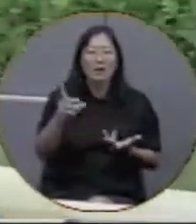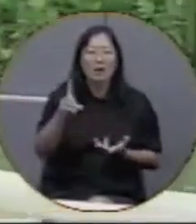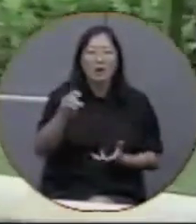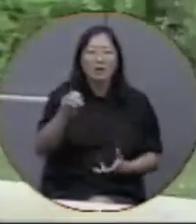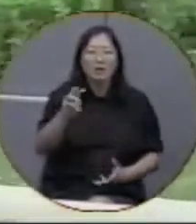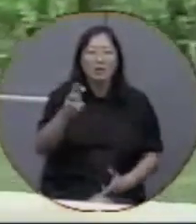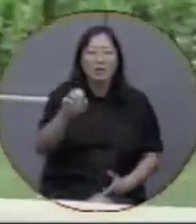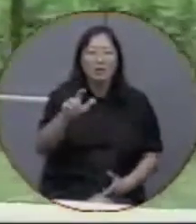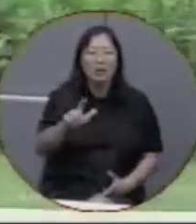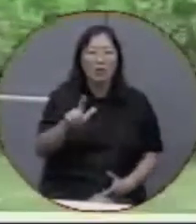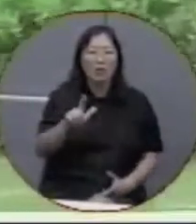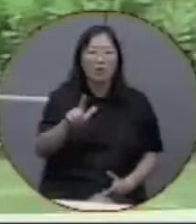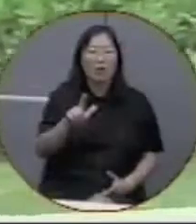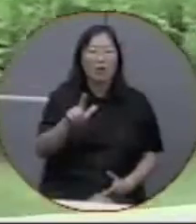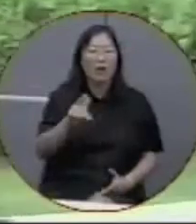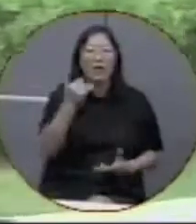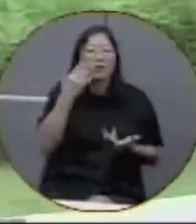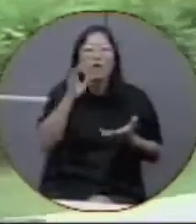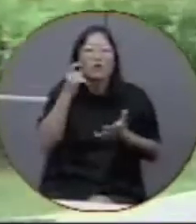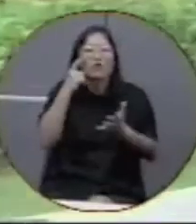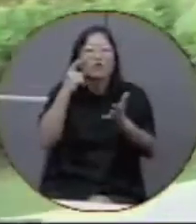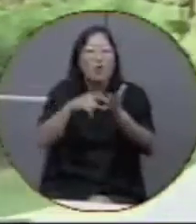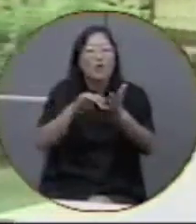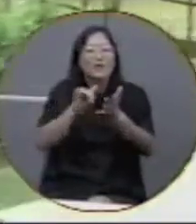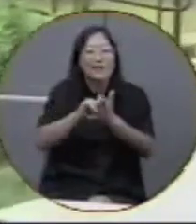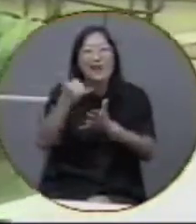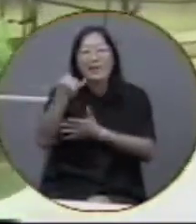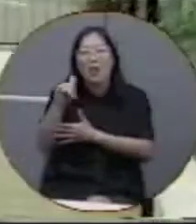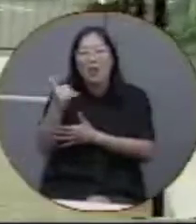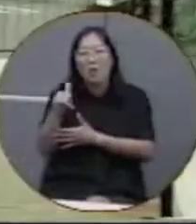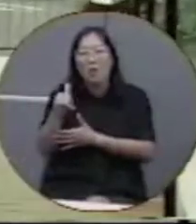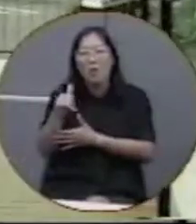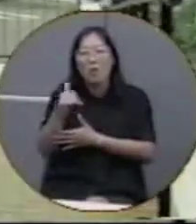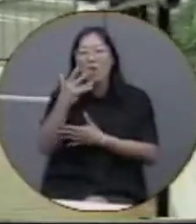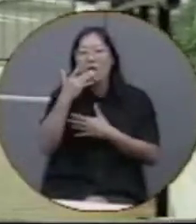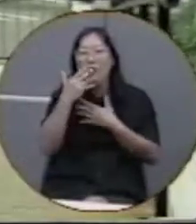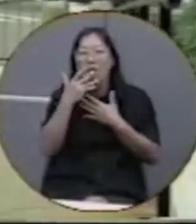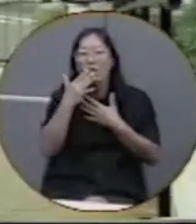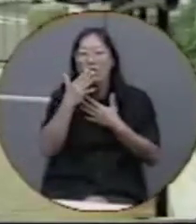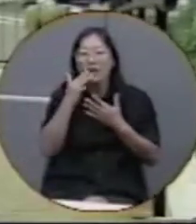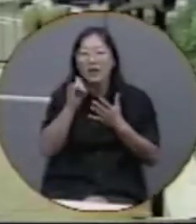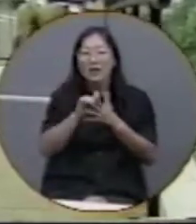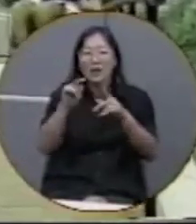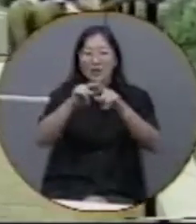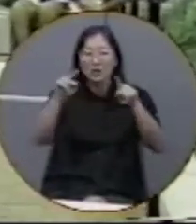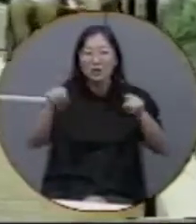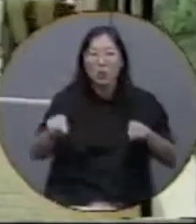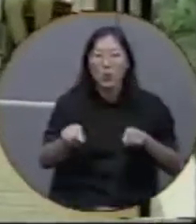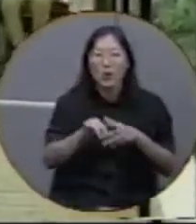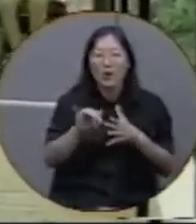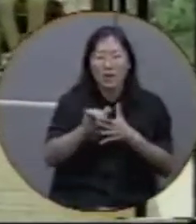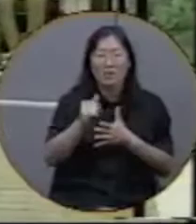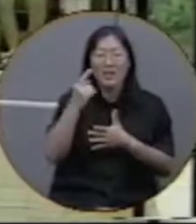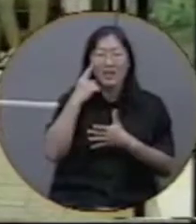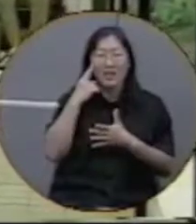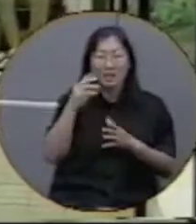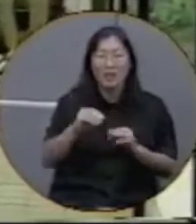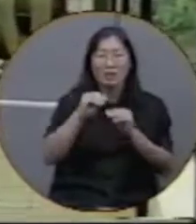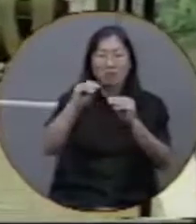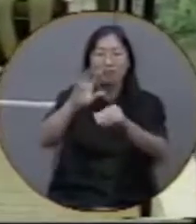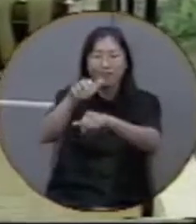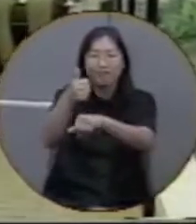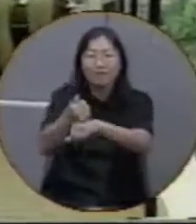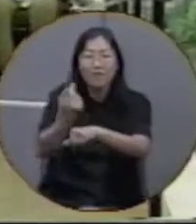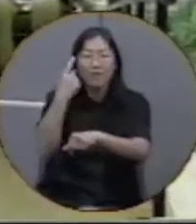dowel, sort of. I don't know if you noticed that yellow coloring square. That was, I think, put there